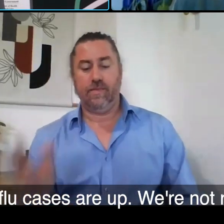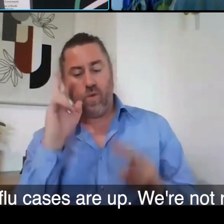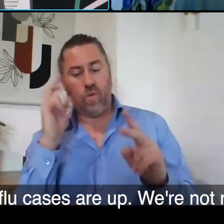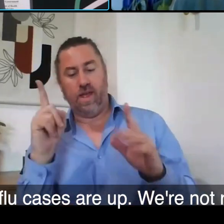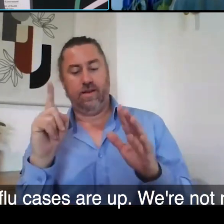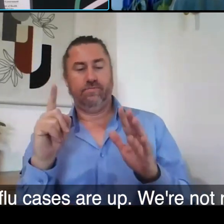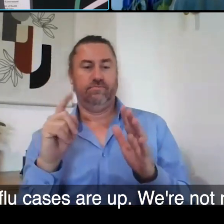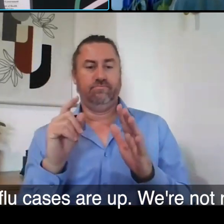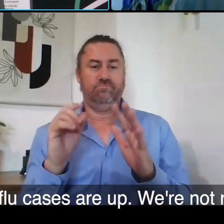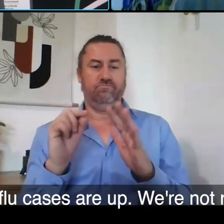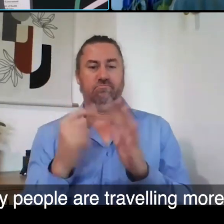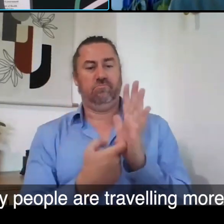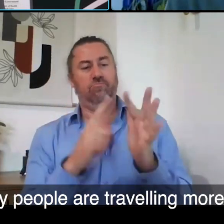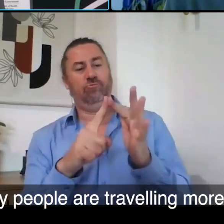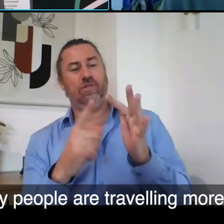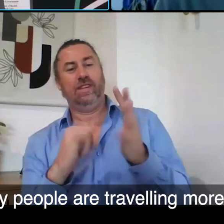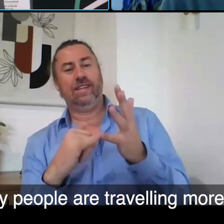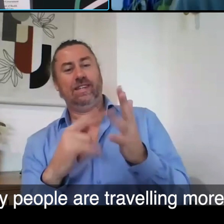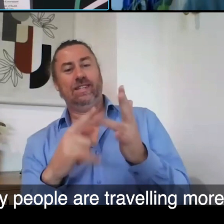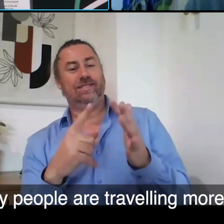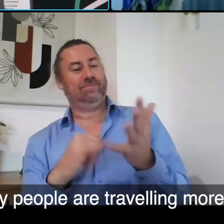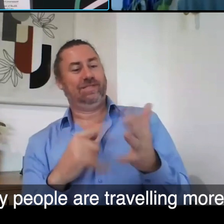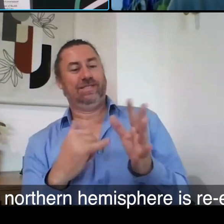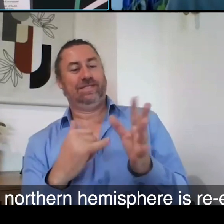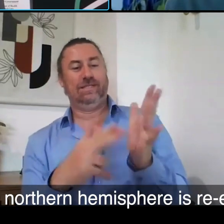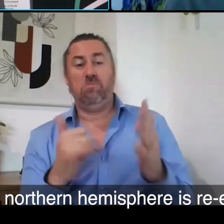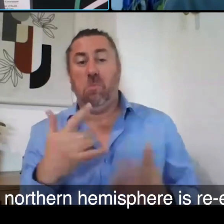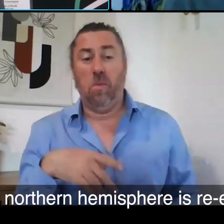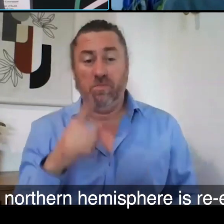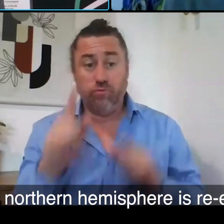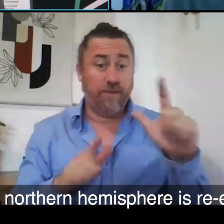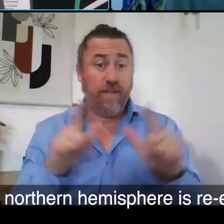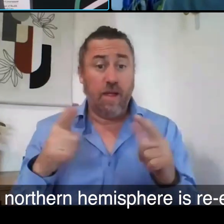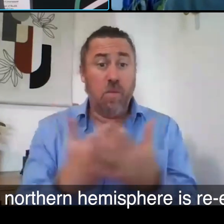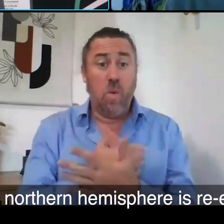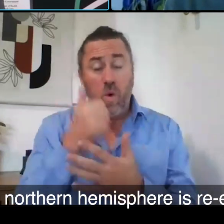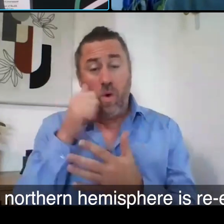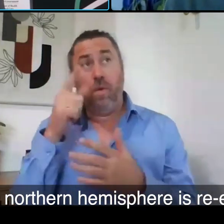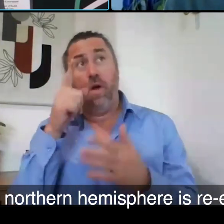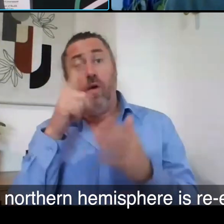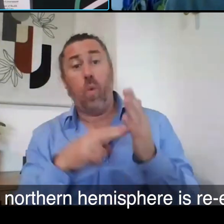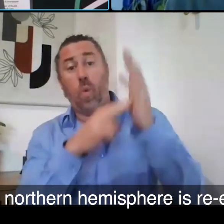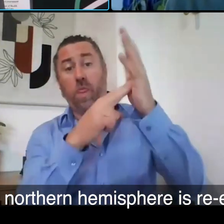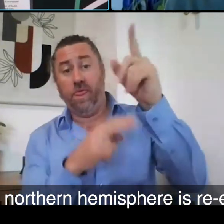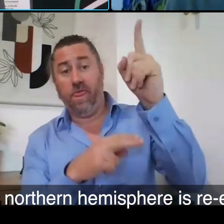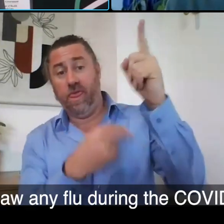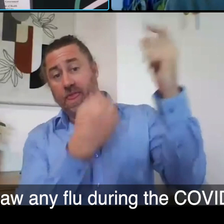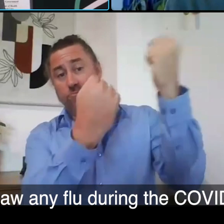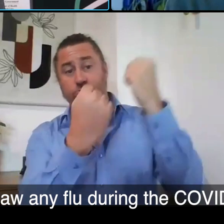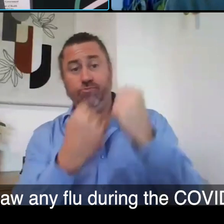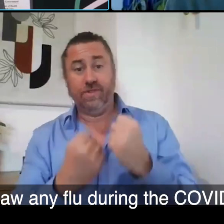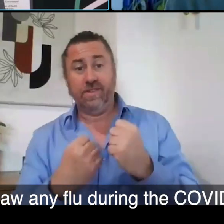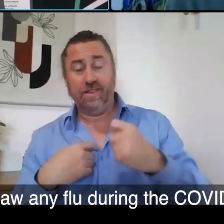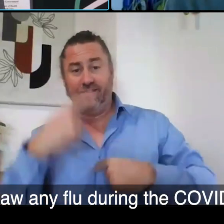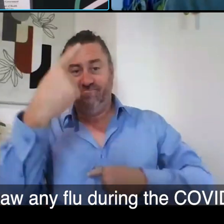cases are up, we're not really sure. Certainly people are travelling more, so that link with the Northern Hemisphere has re-established. We didn't